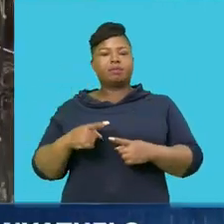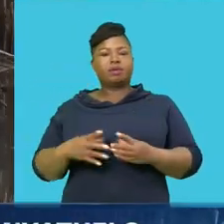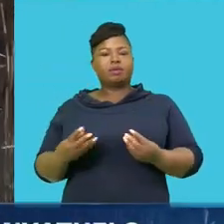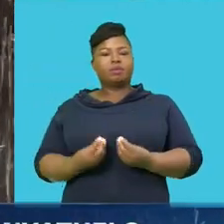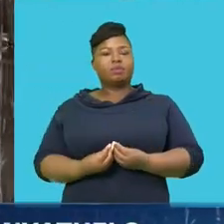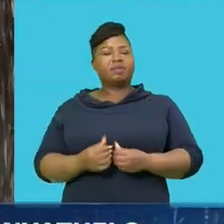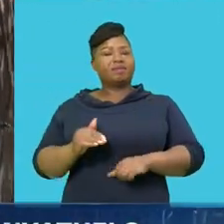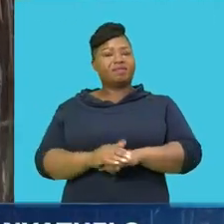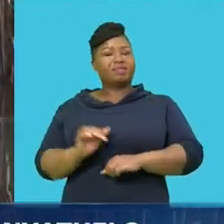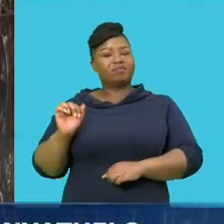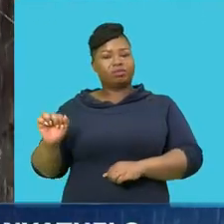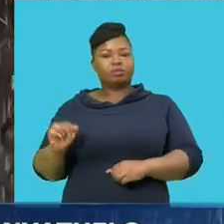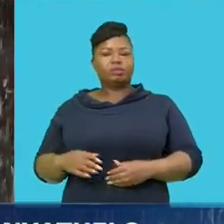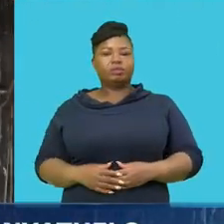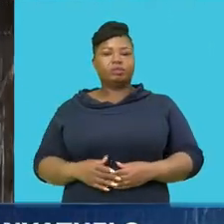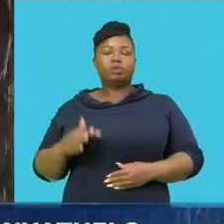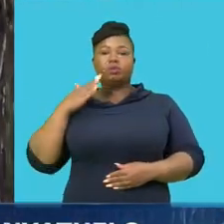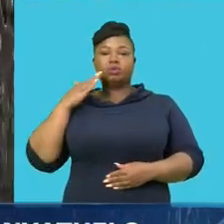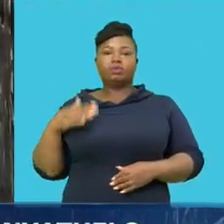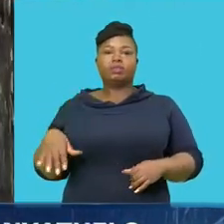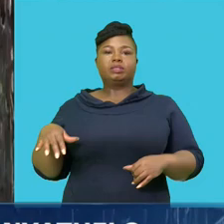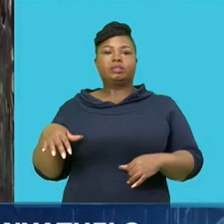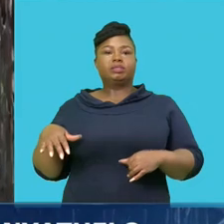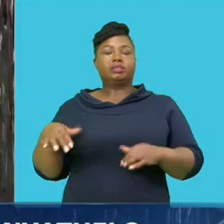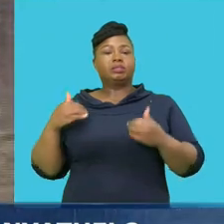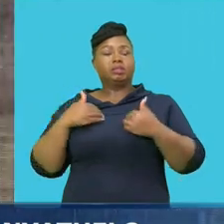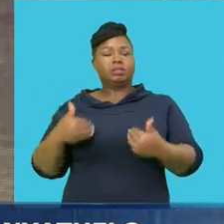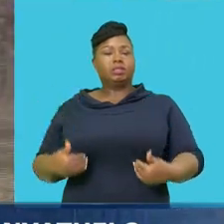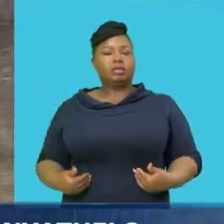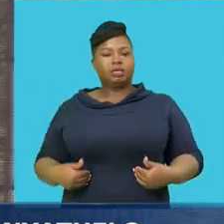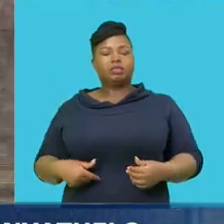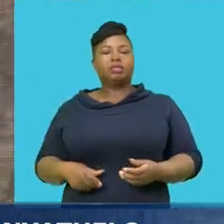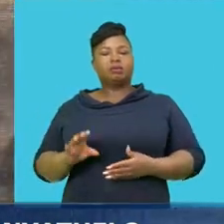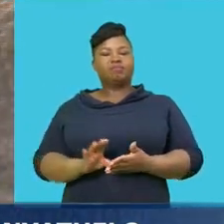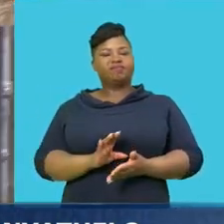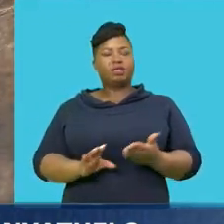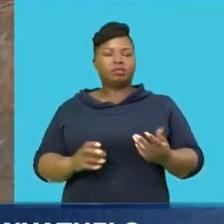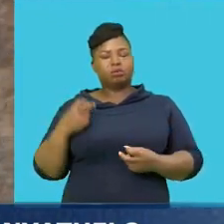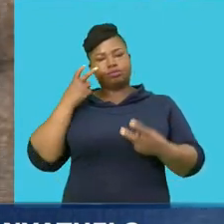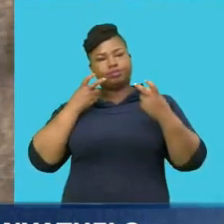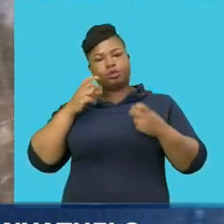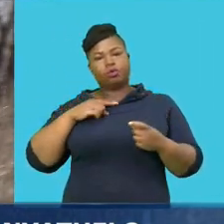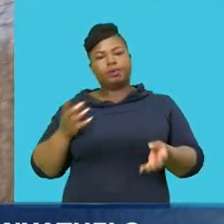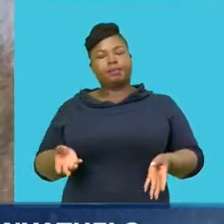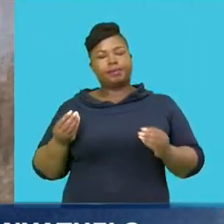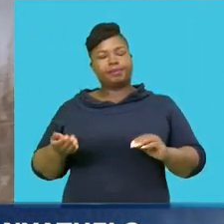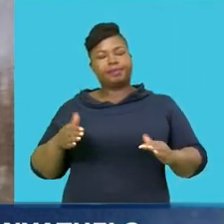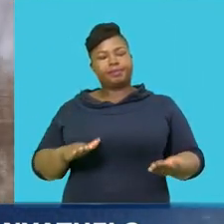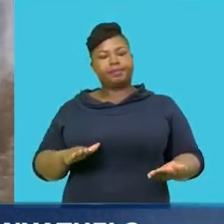bayo. Ngentseni yangecawe isebe lirhoxise iinkqubo zalo zohlangulo emva kokufunyanwa komzimba